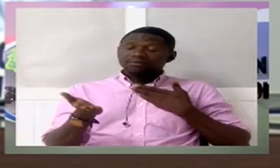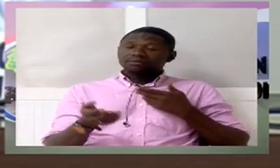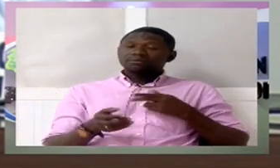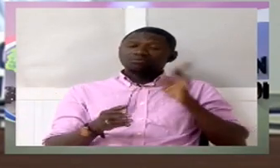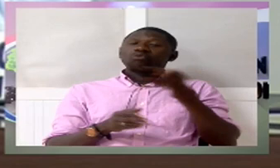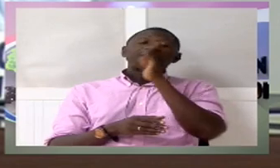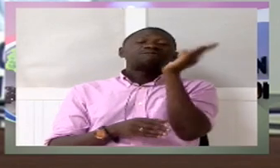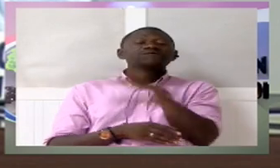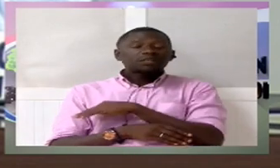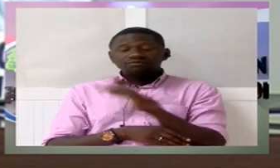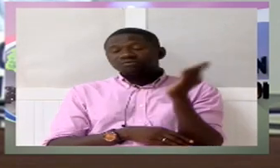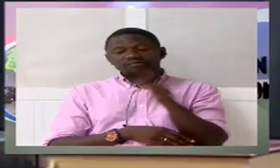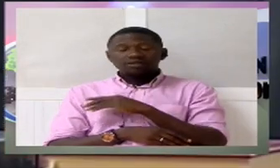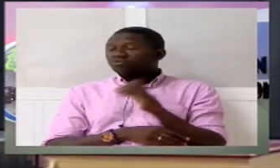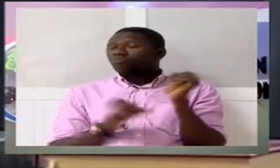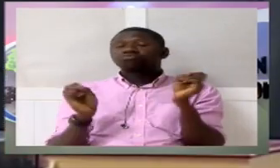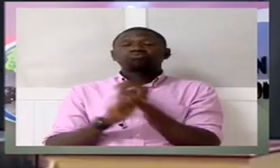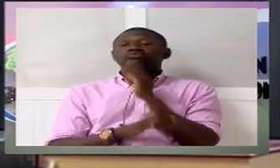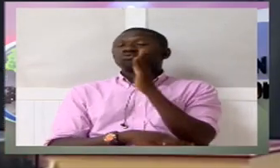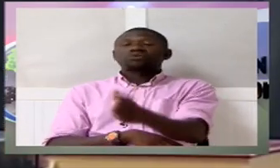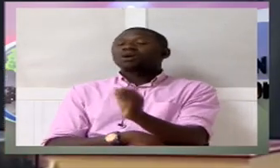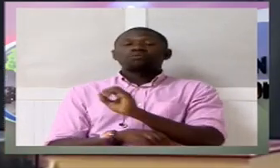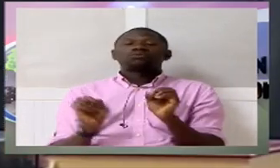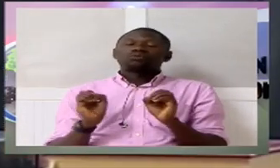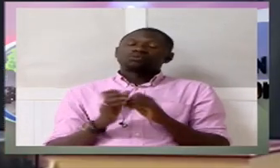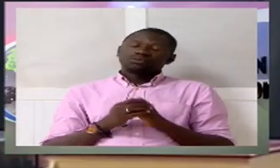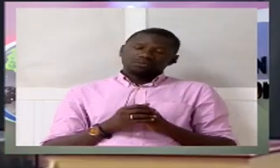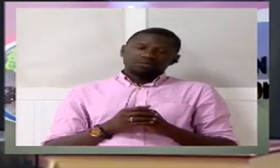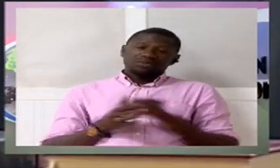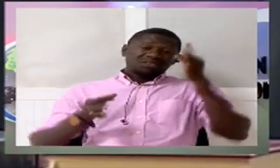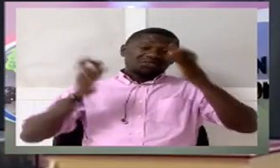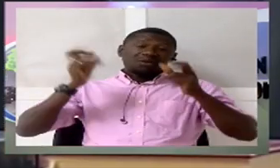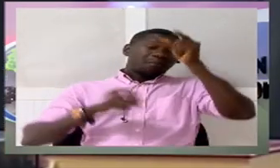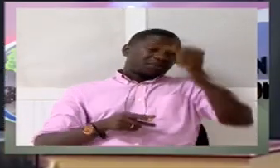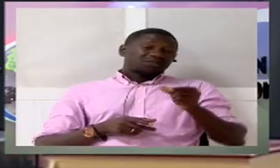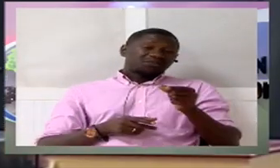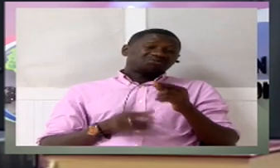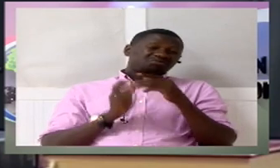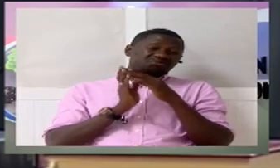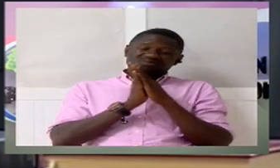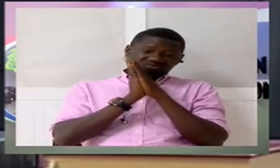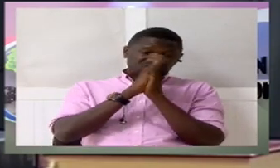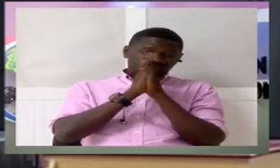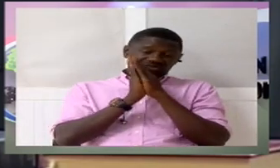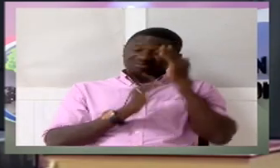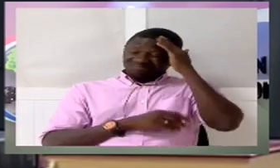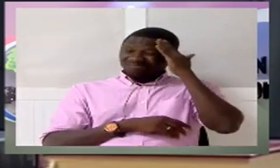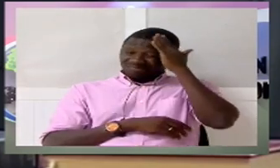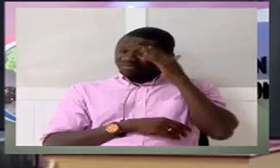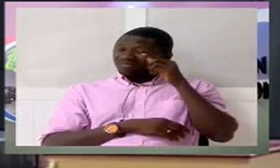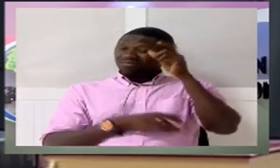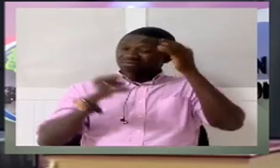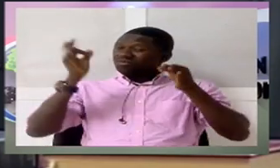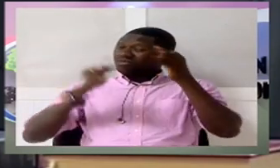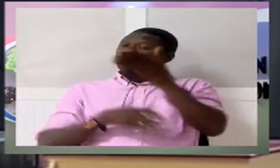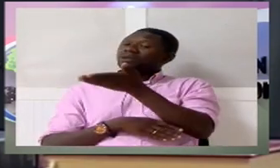a bogus one. O amanke tilindi kan tilindi ngote. The judge was a mercenary judge. Kiti tela men benunje kiti tela me alon kabe